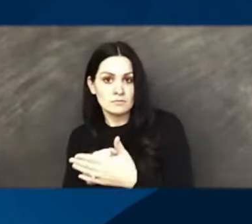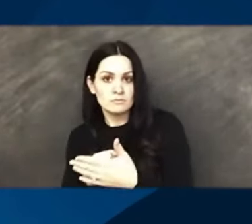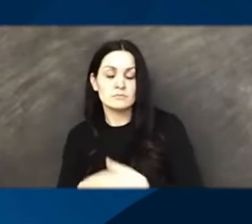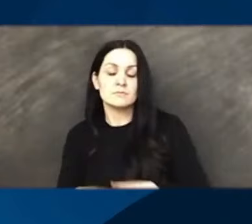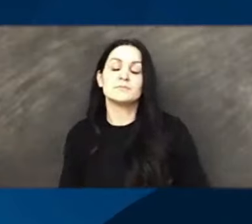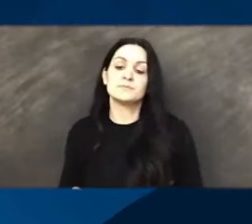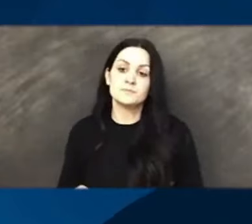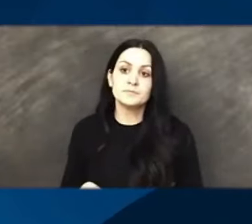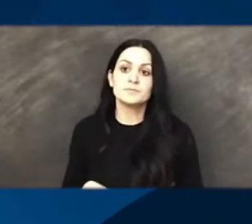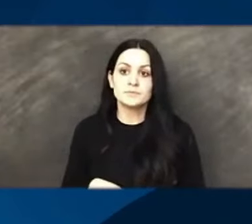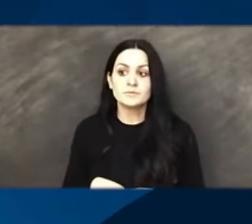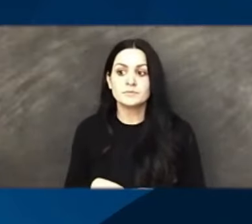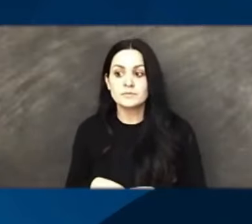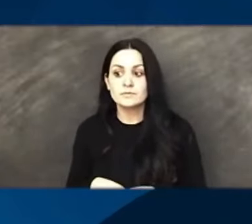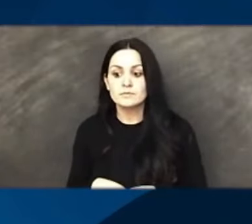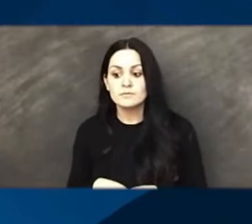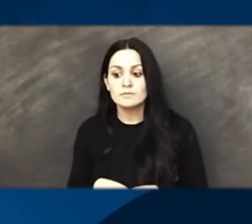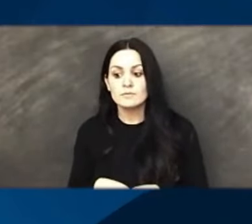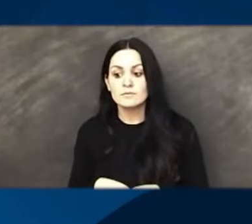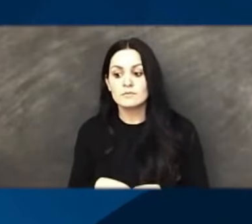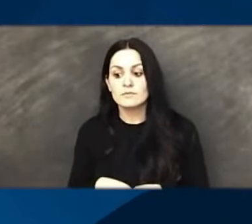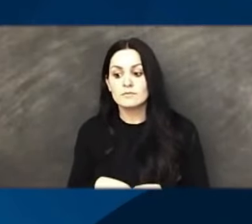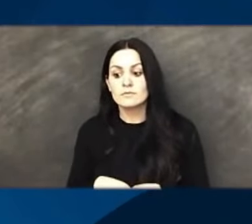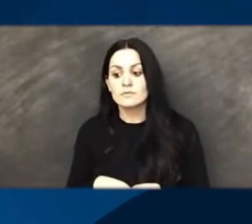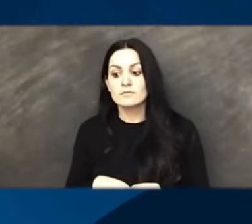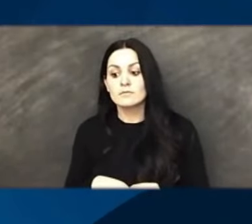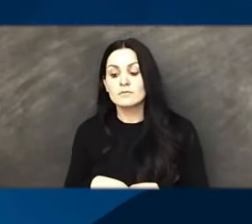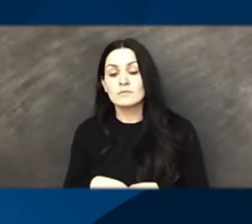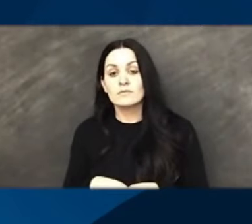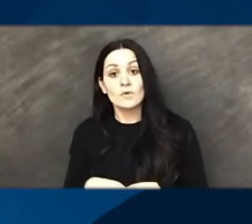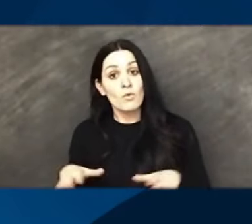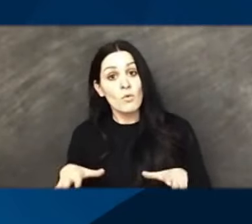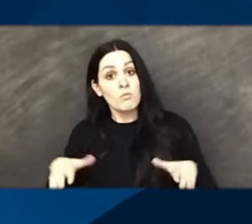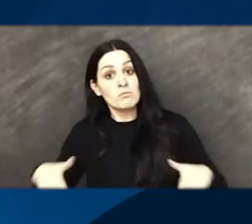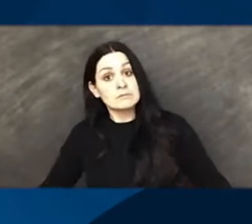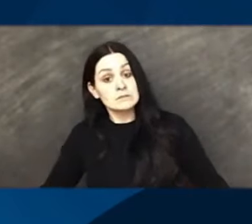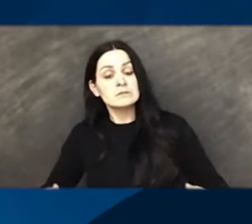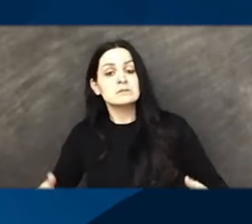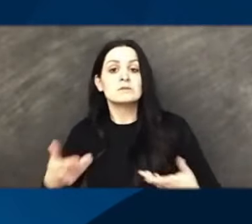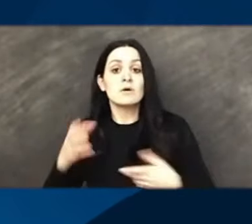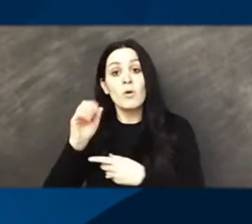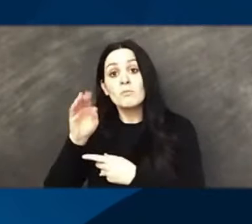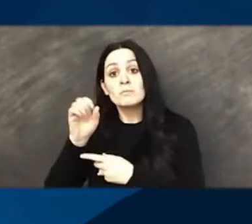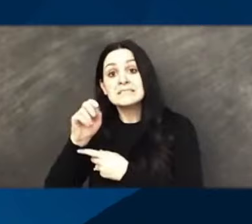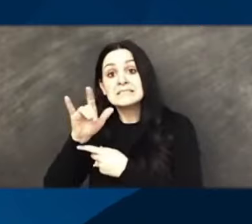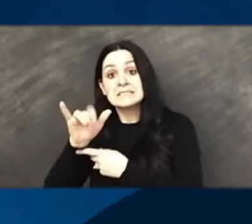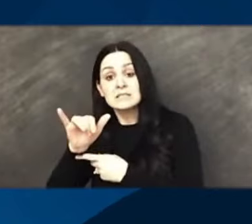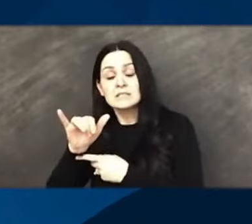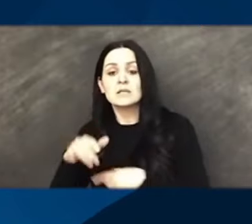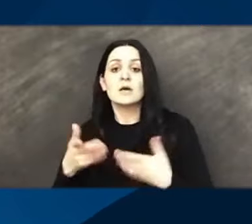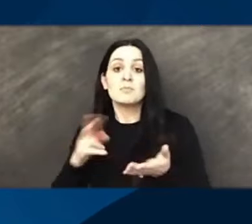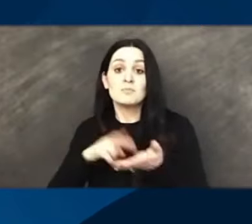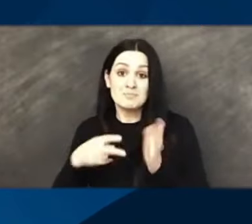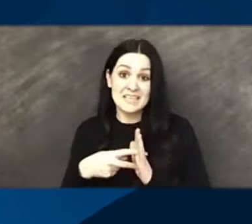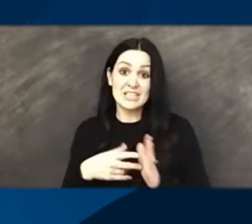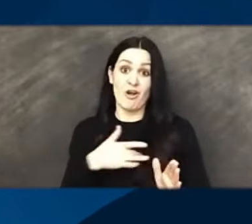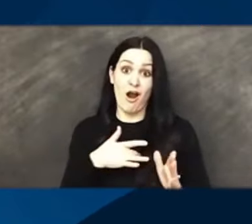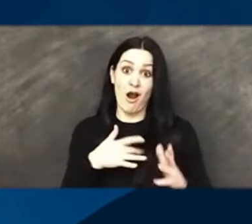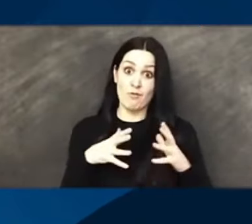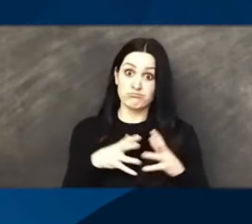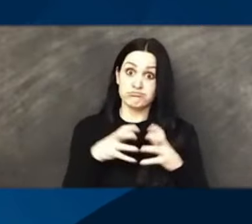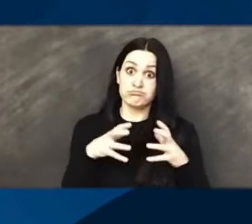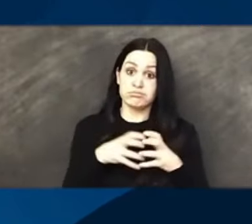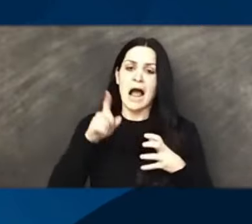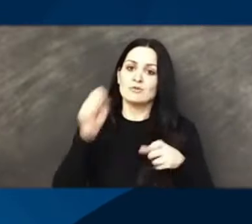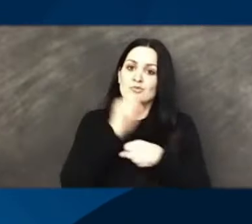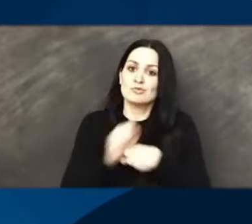are other things. So obesity means that there's kind of a larger mass that the heart has to deliver blood